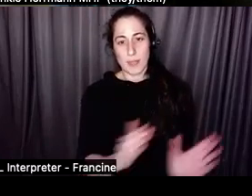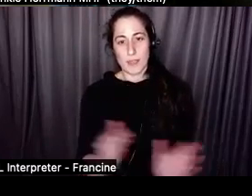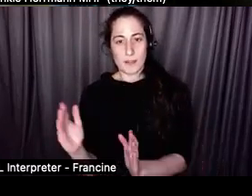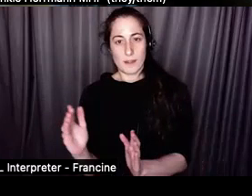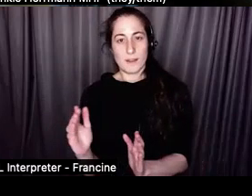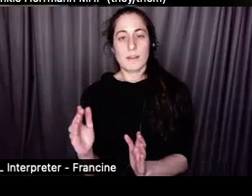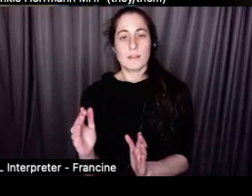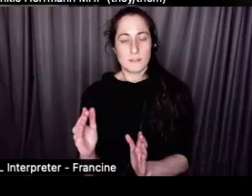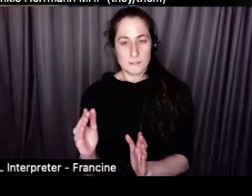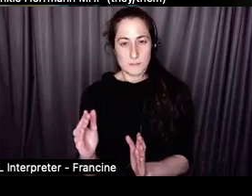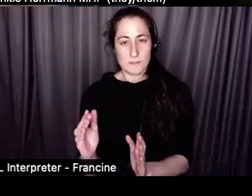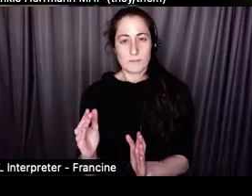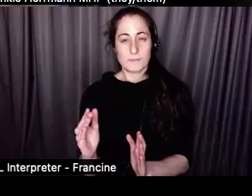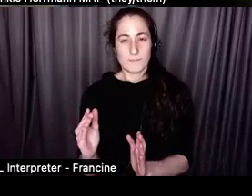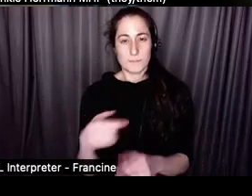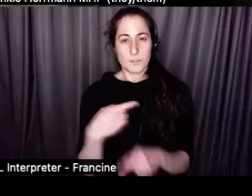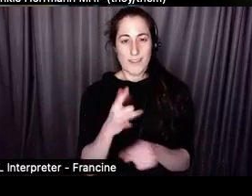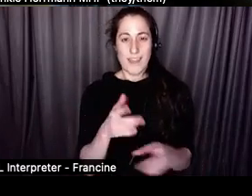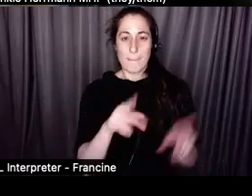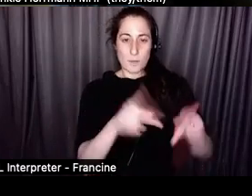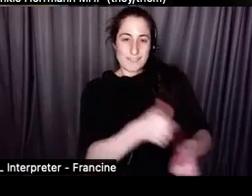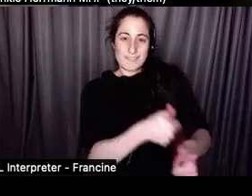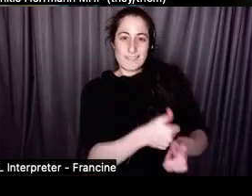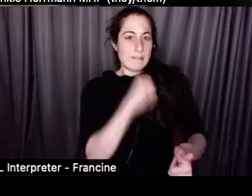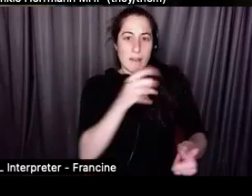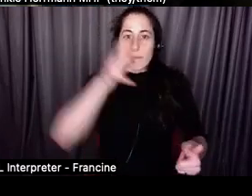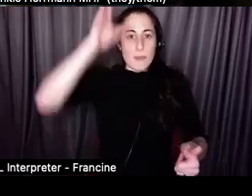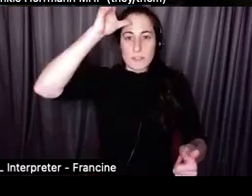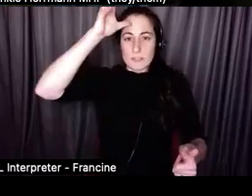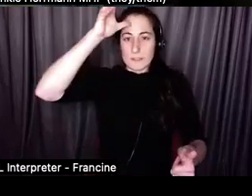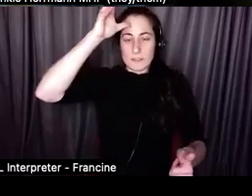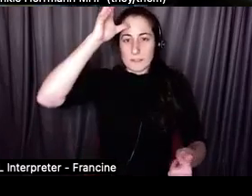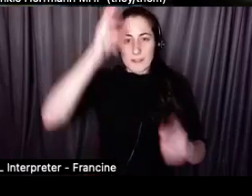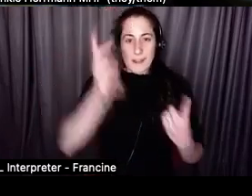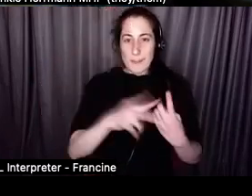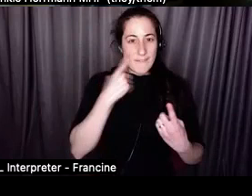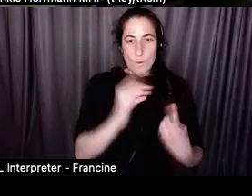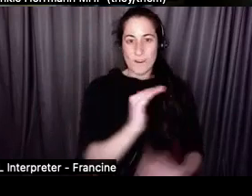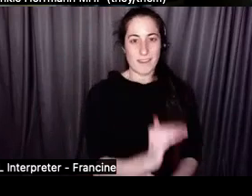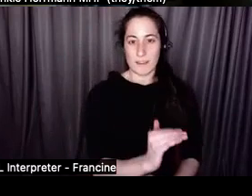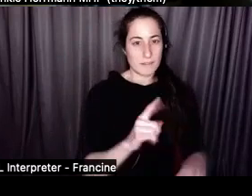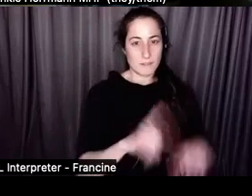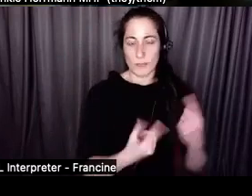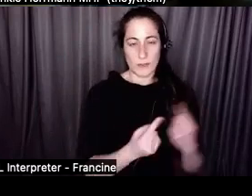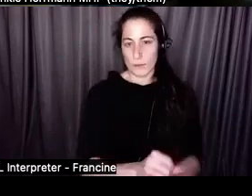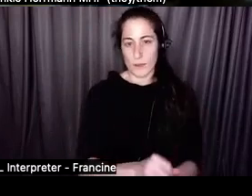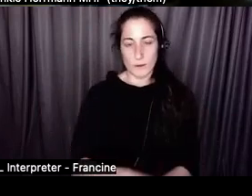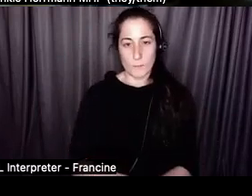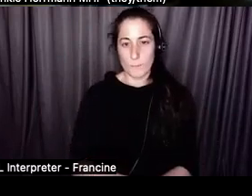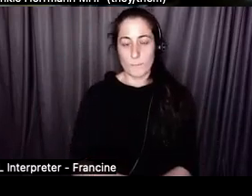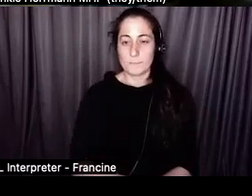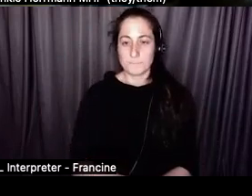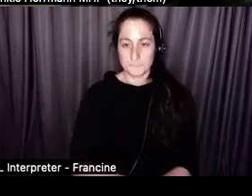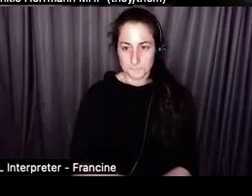So yeah, it has to be the individual themselves, not you wouldn't be able to apply it to a family member or a loved one.